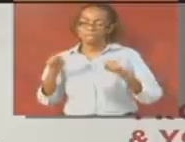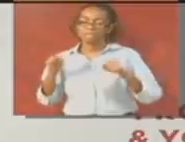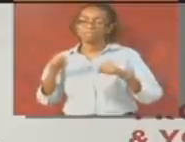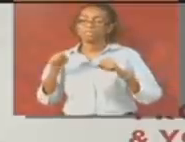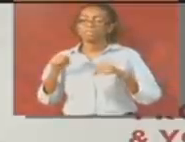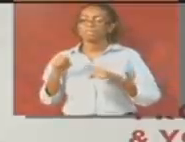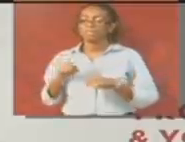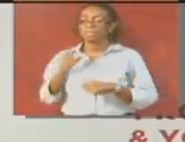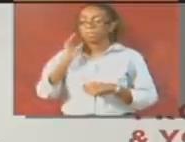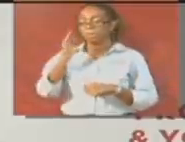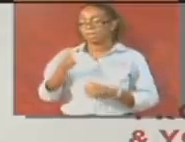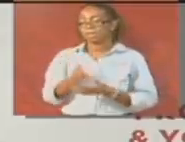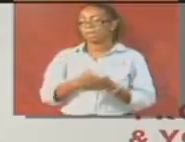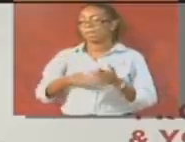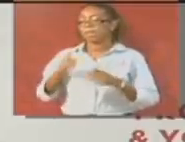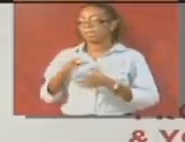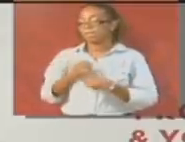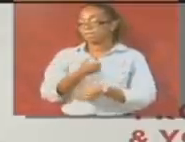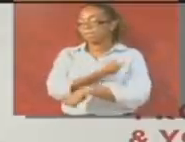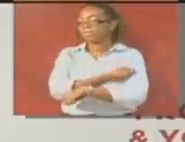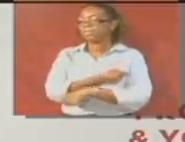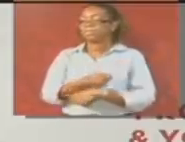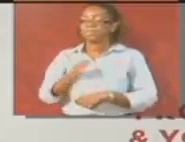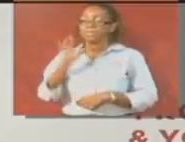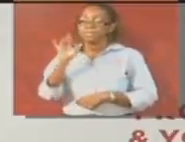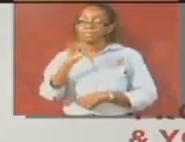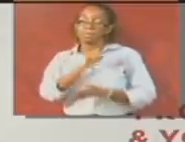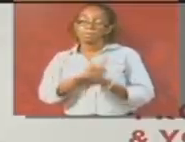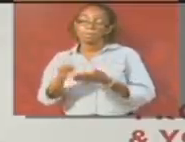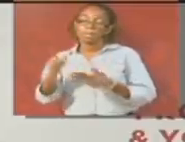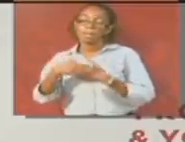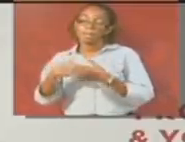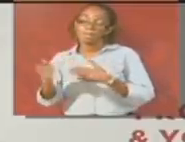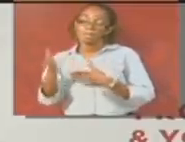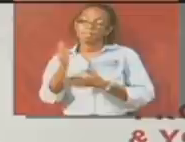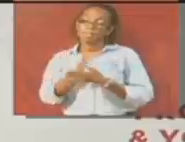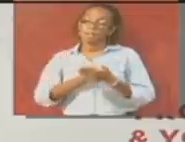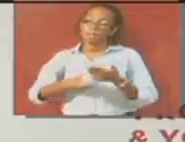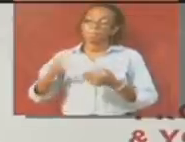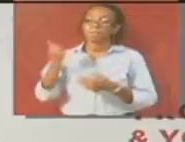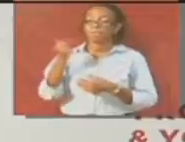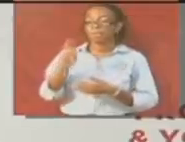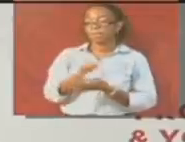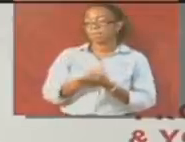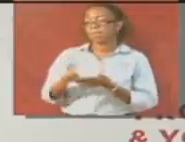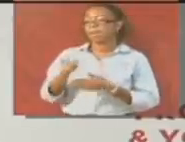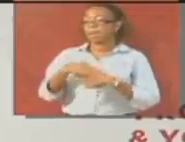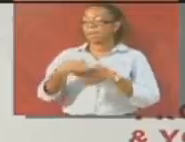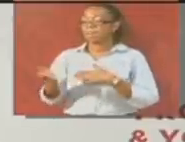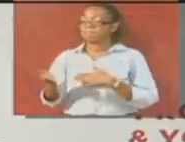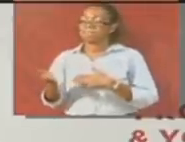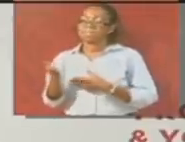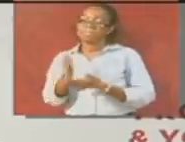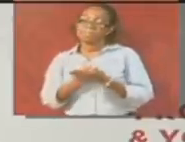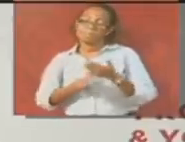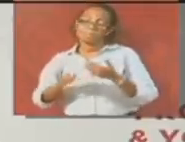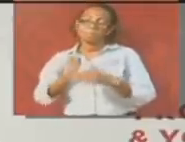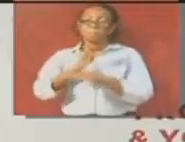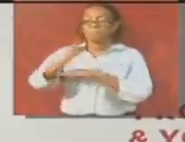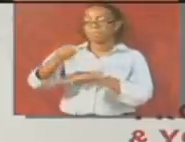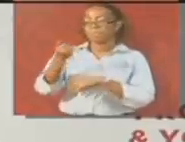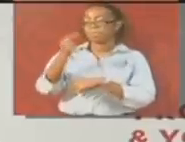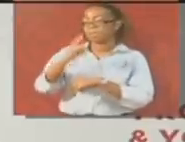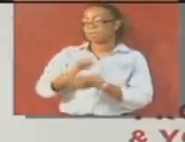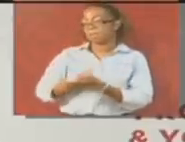such a way that all the second doses are delivered prior to that expiry date, and that the